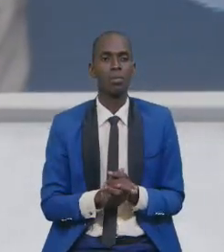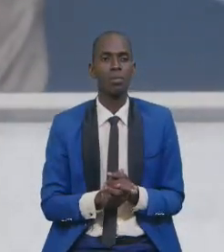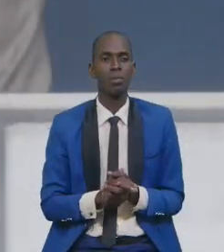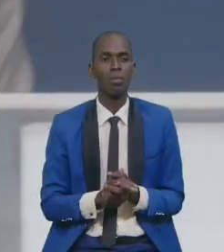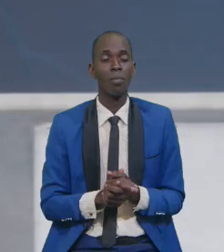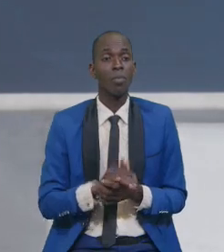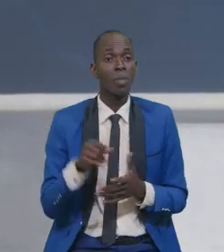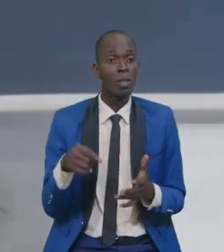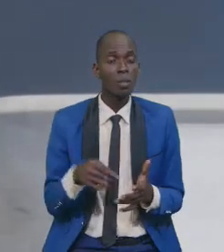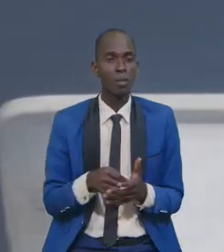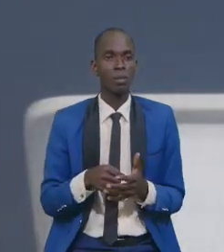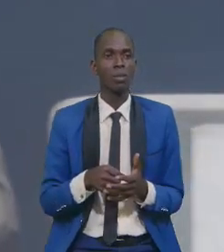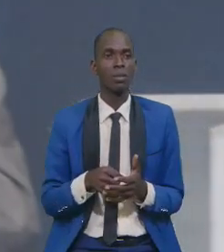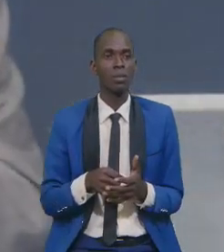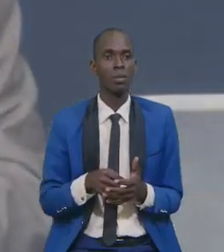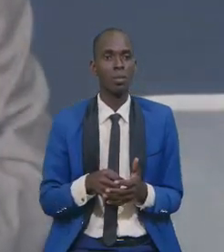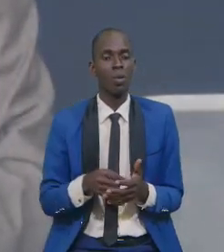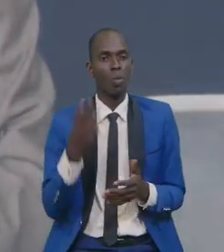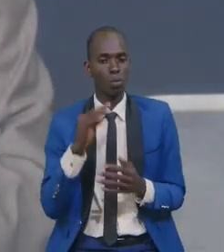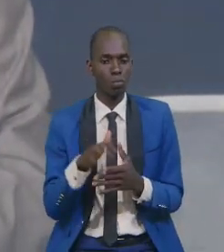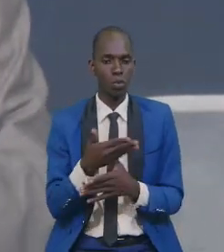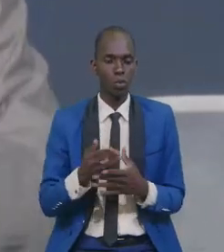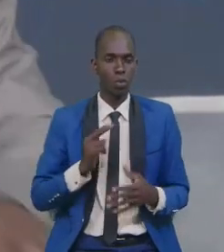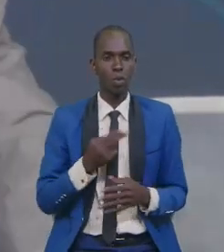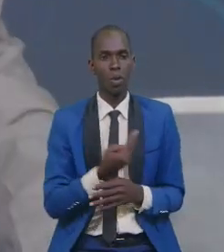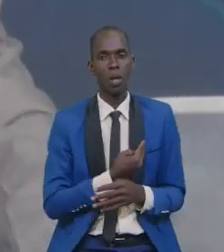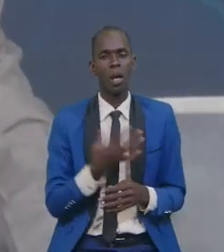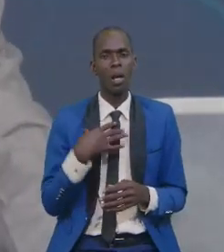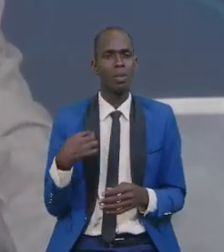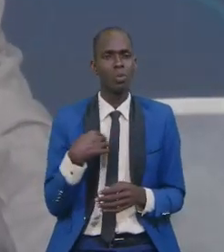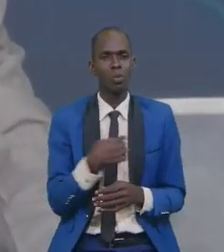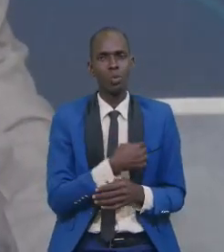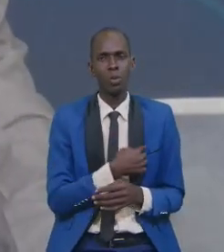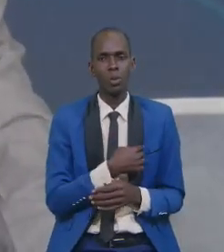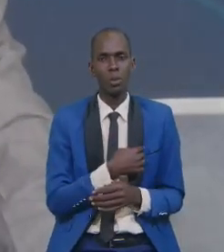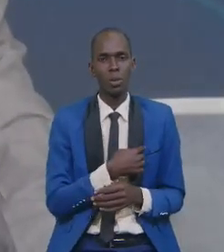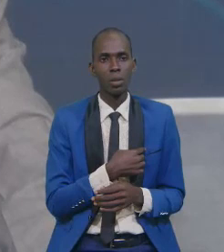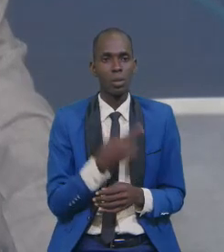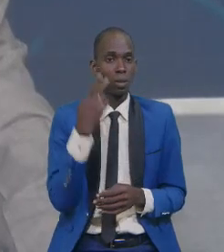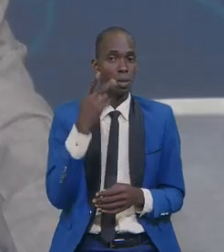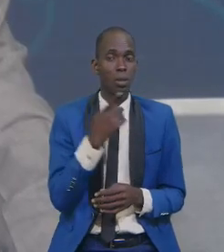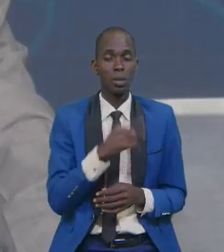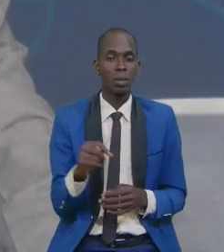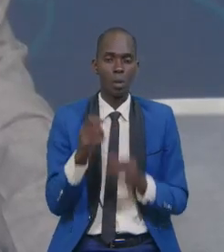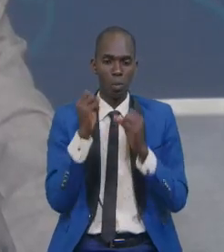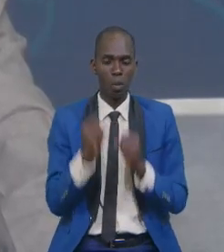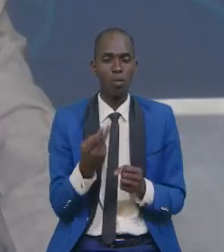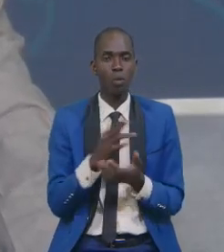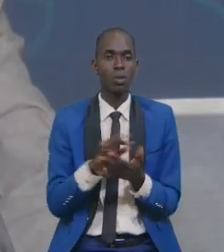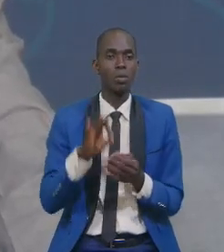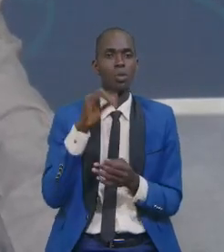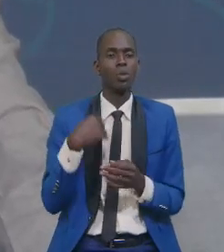between us and receiving the power of the Holy Ghost. We desire,